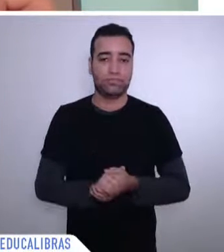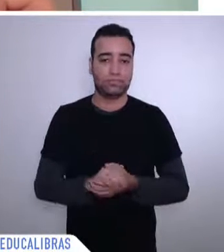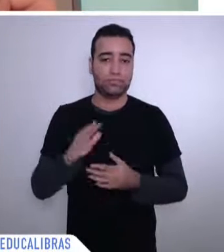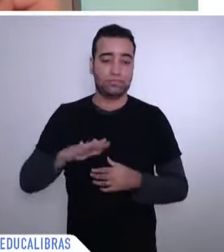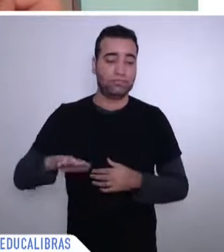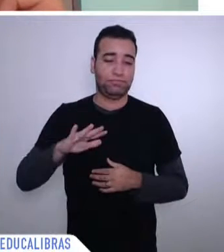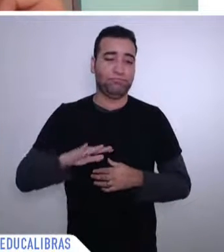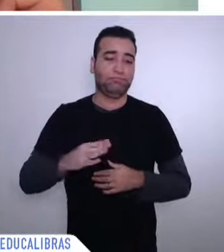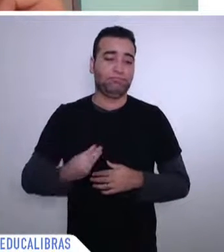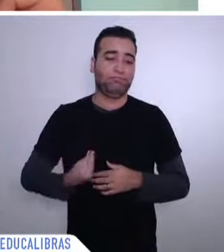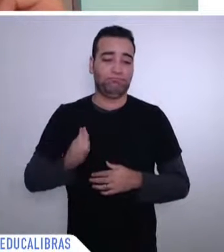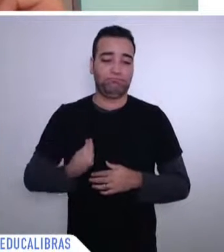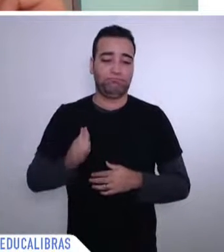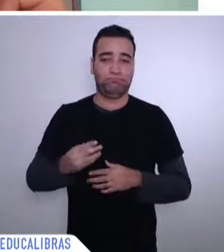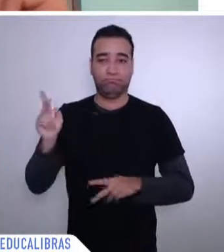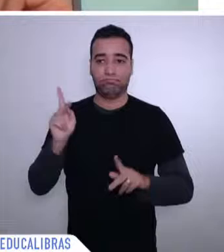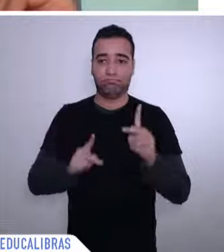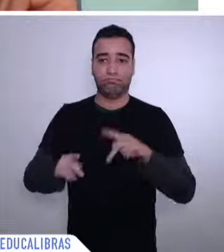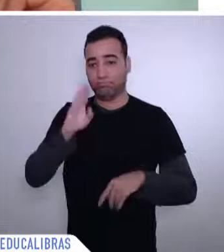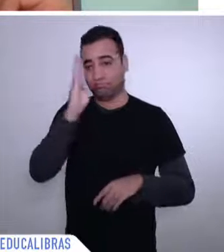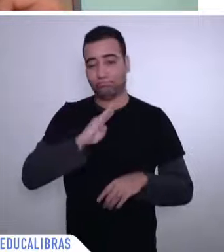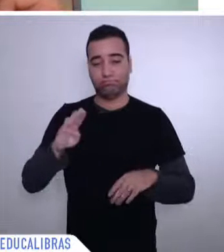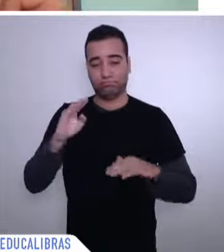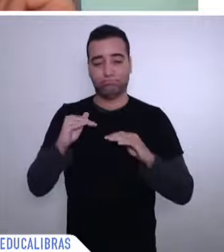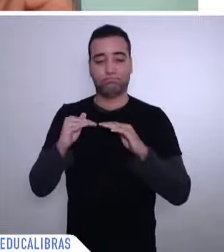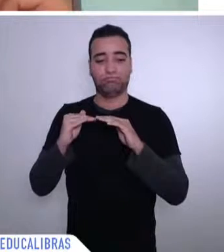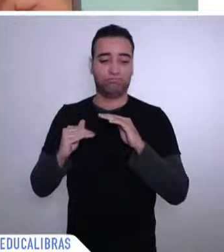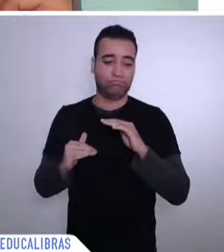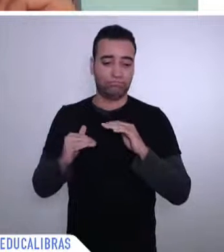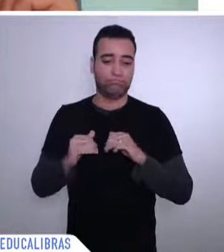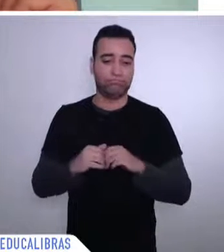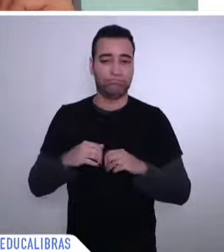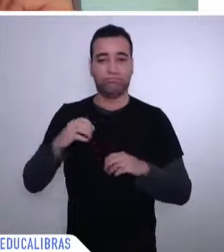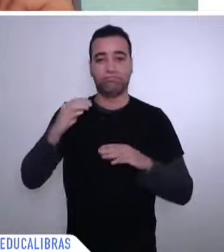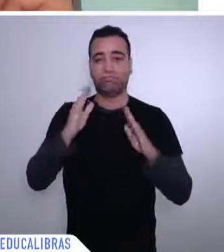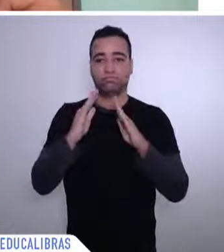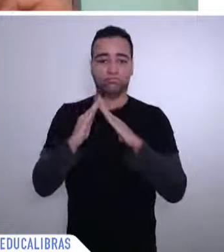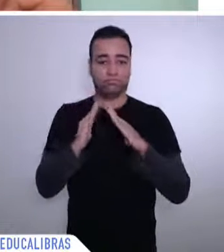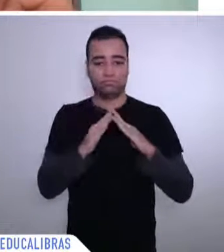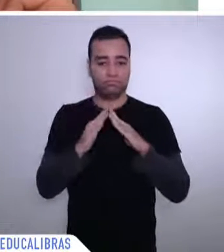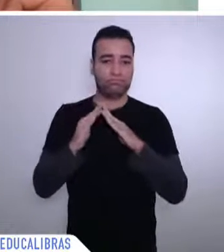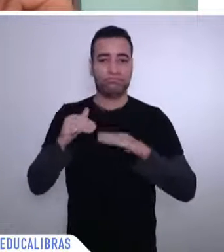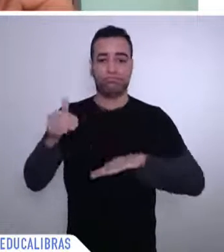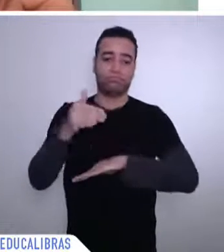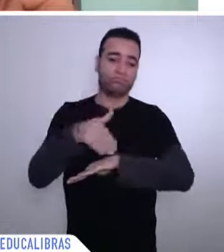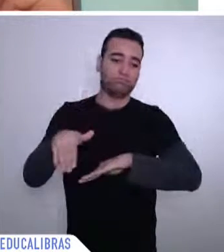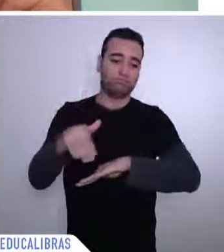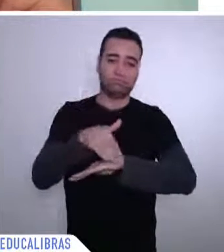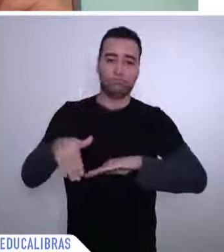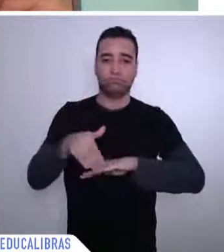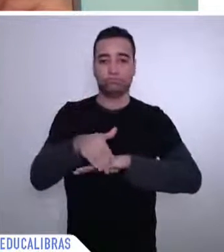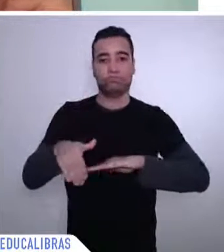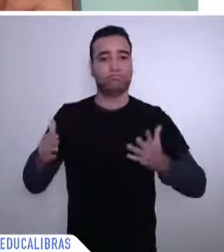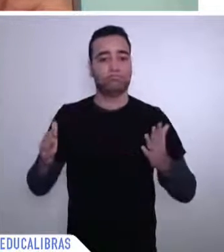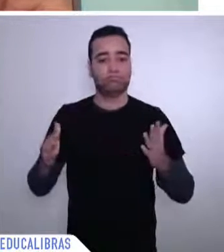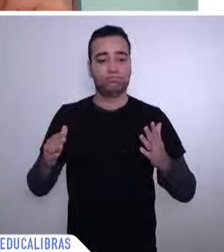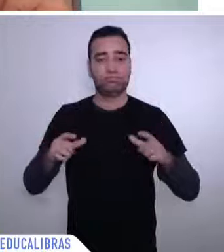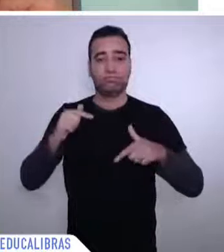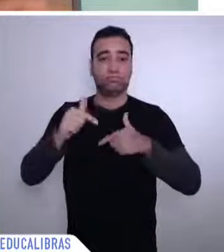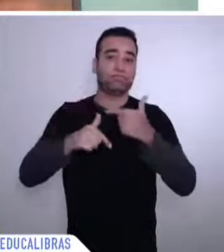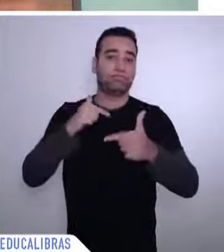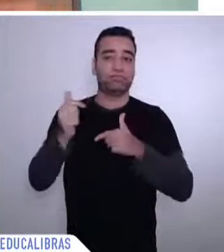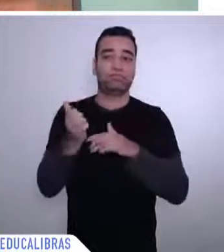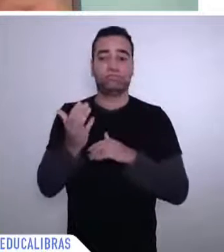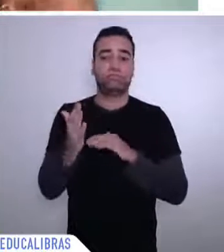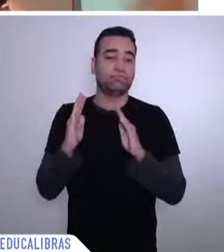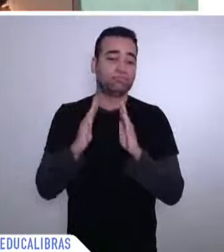the mandatory and so a servant. And everything here is informal. The